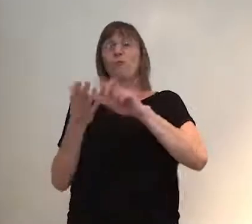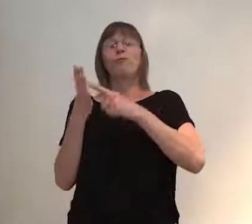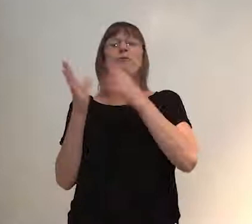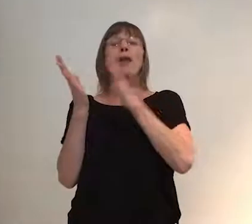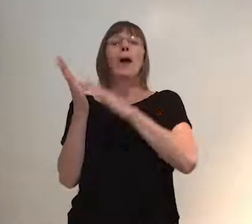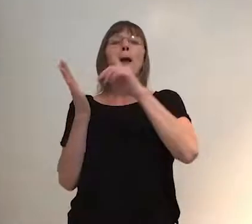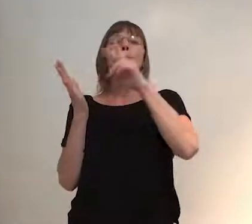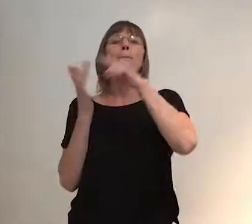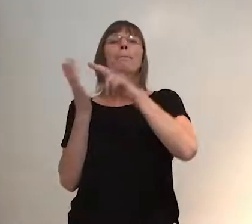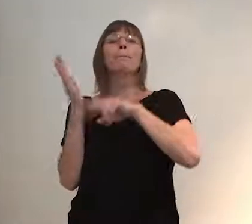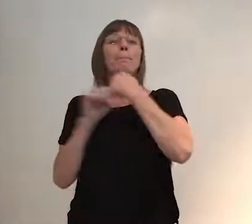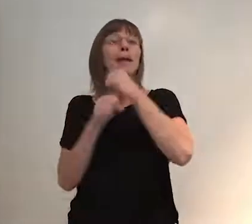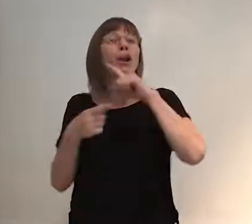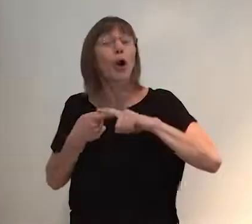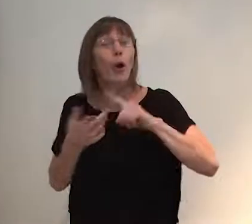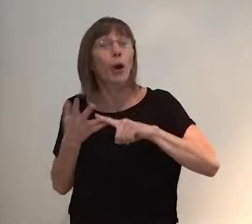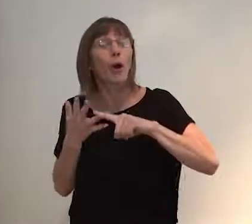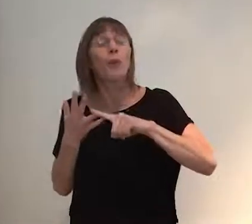like flamingos.